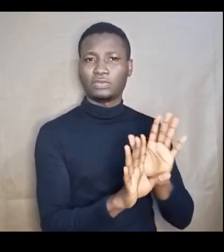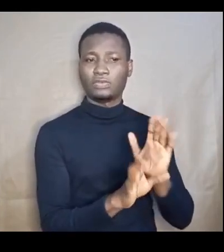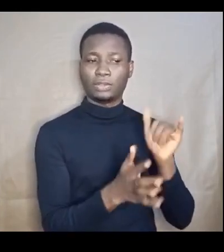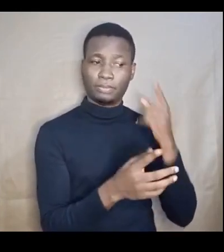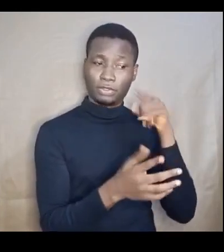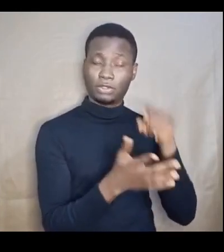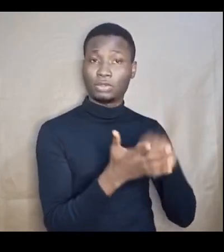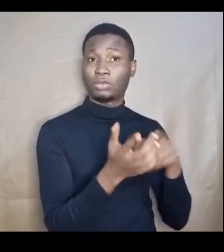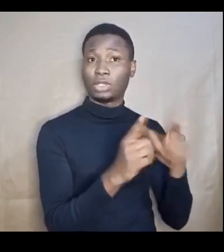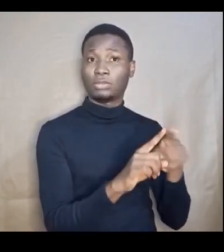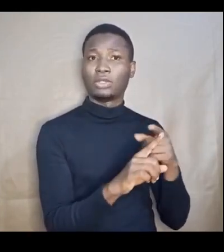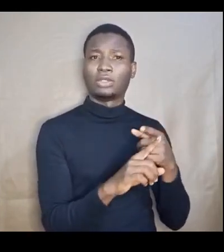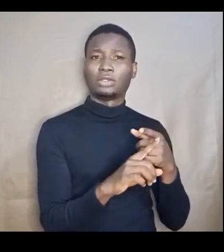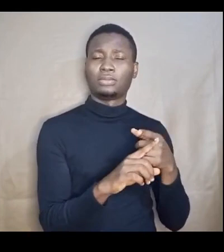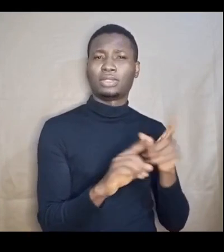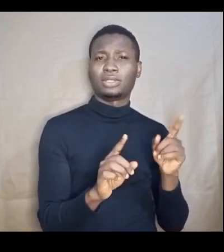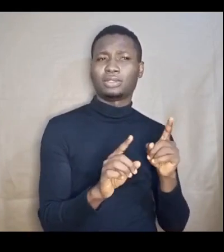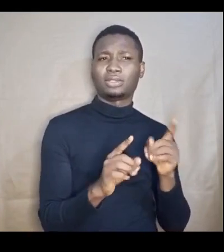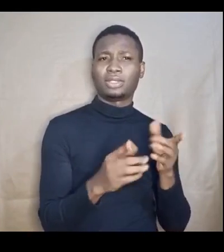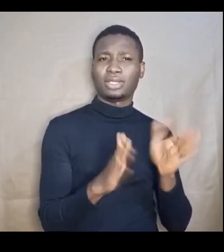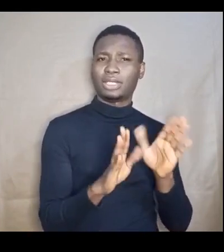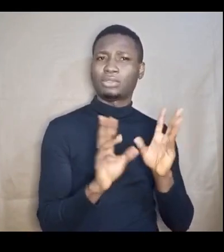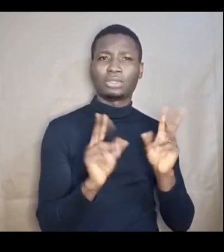circumstance, but let nobody,